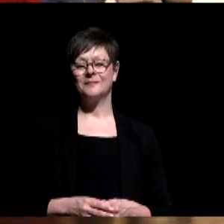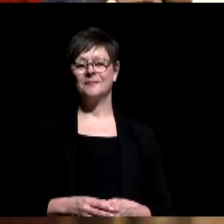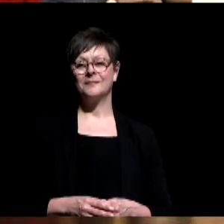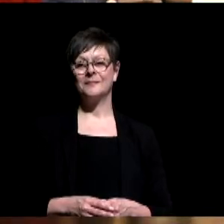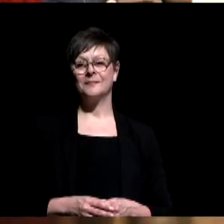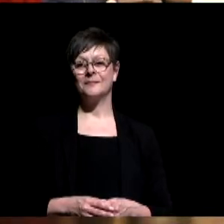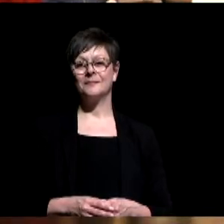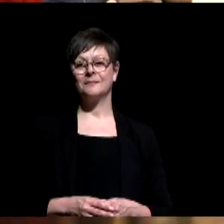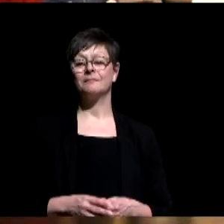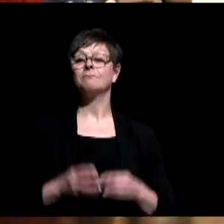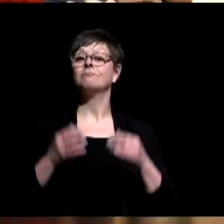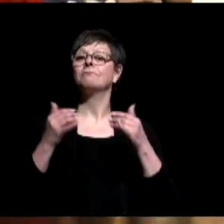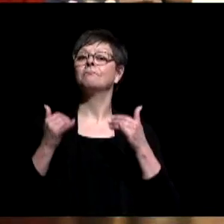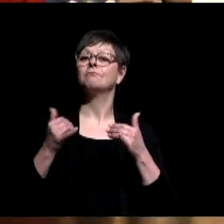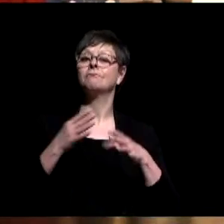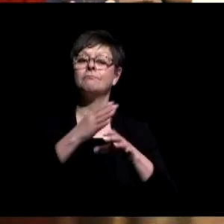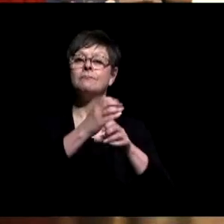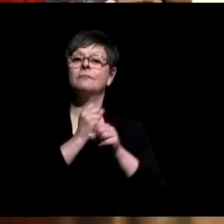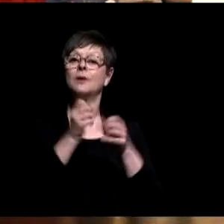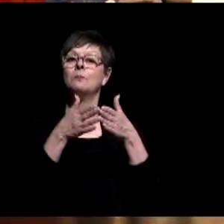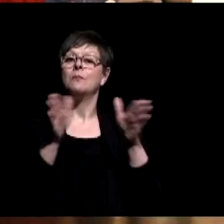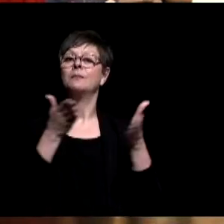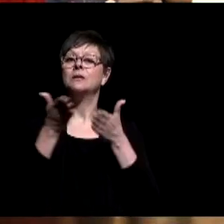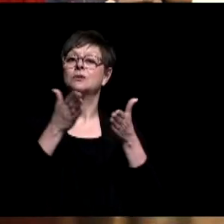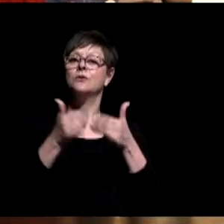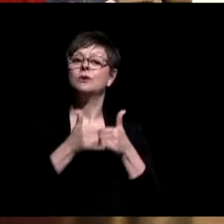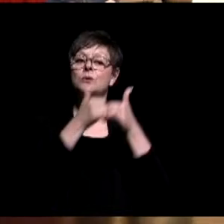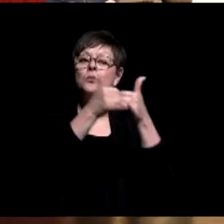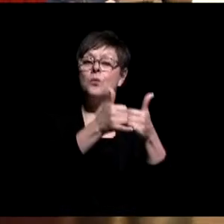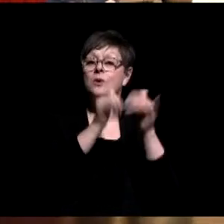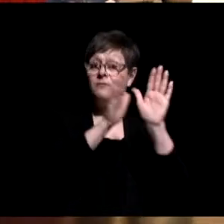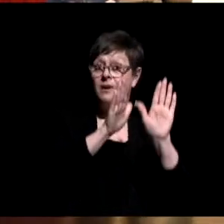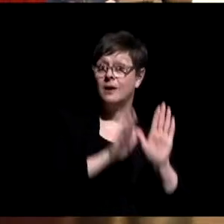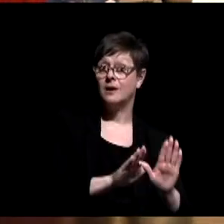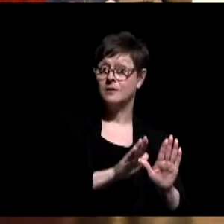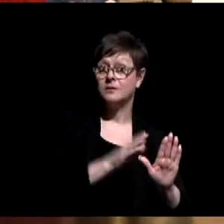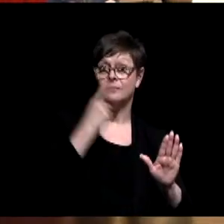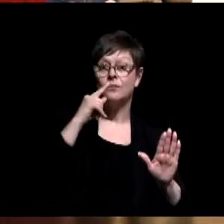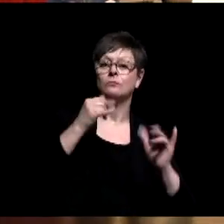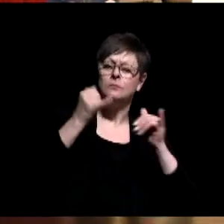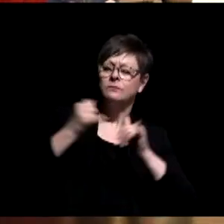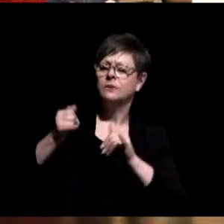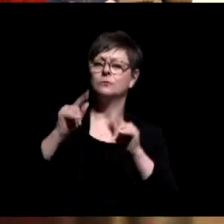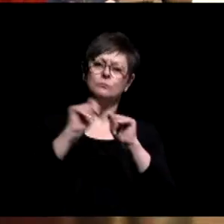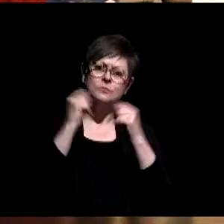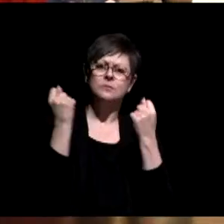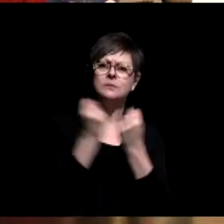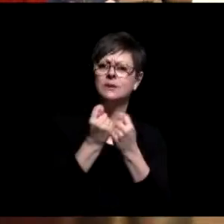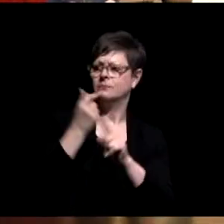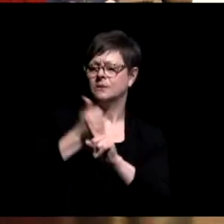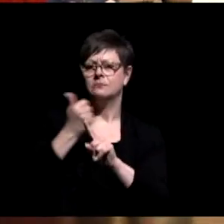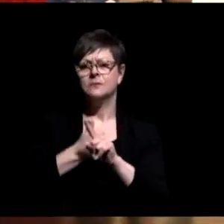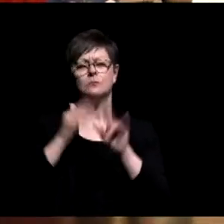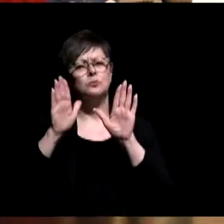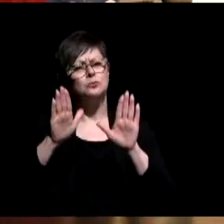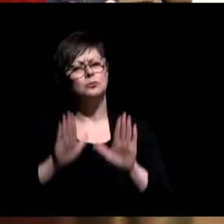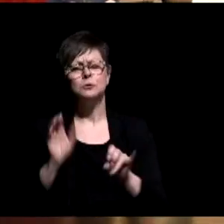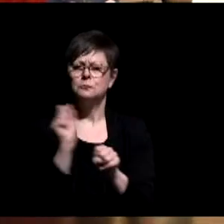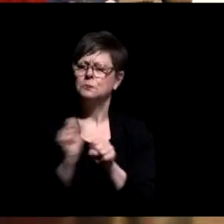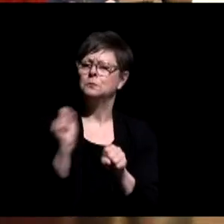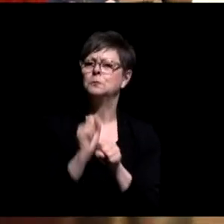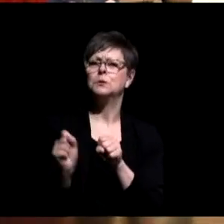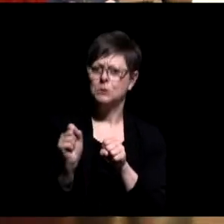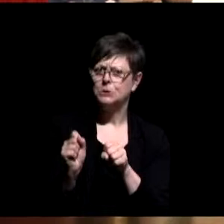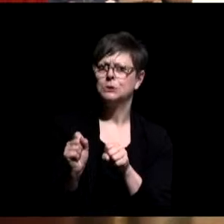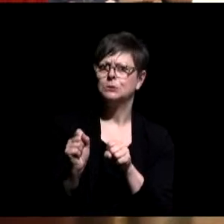To receive the Public Service Award of Excellence presented to individuals and teams who, through exceptional work performance, have